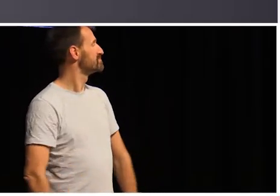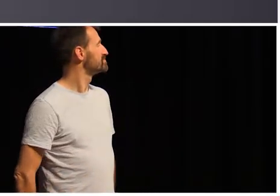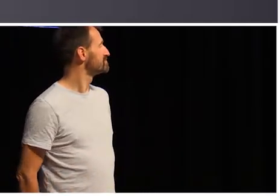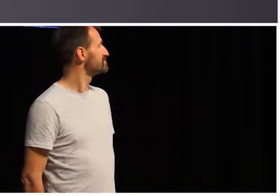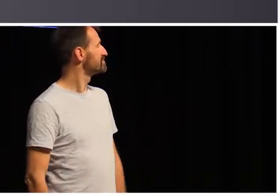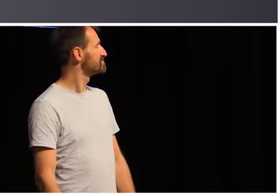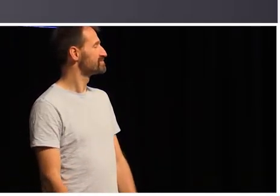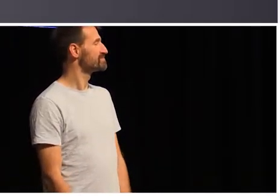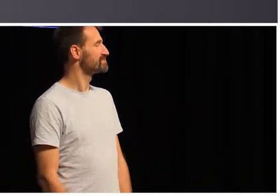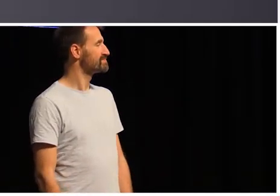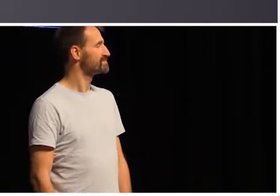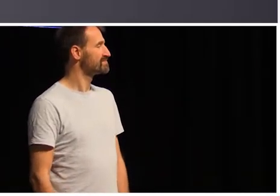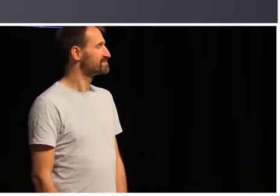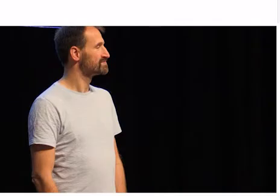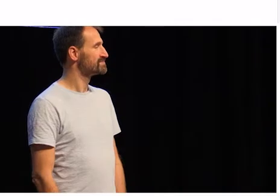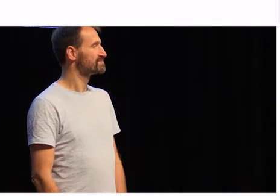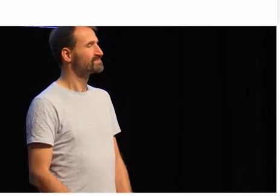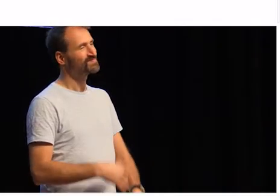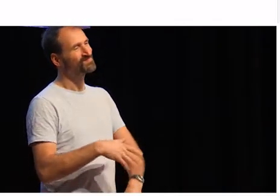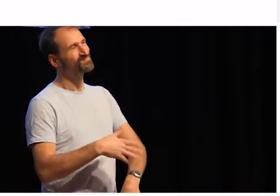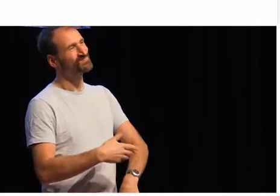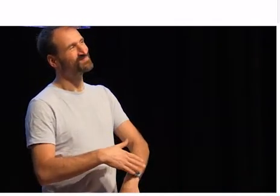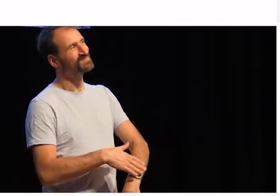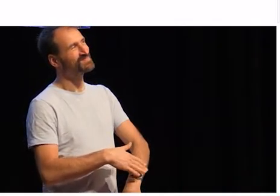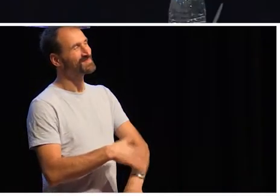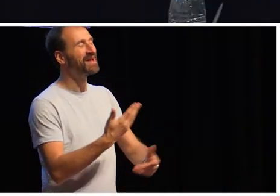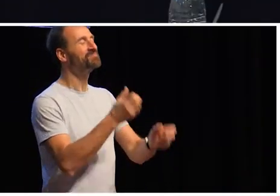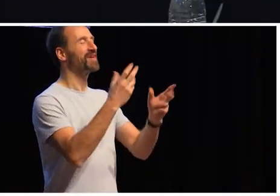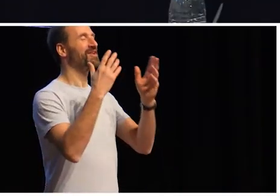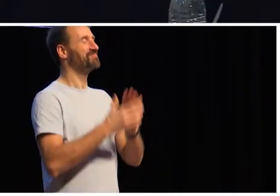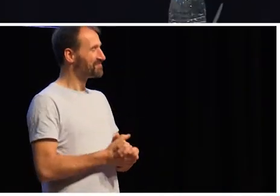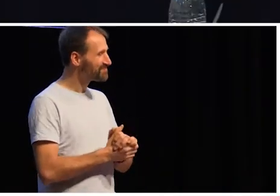oh that cost time so